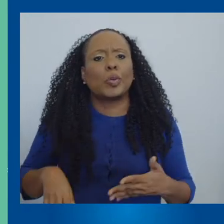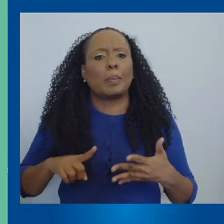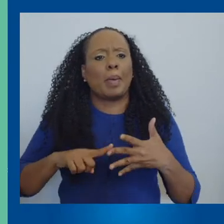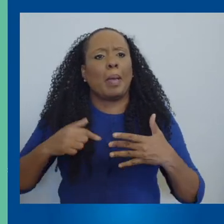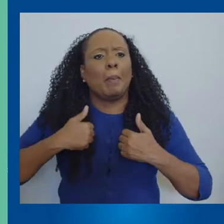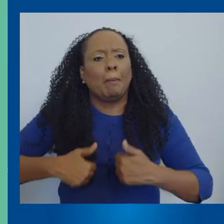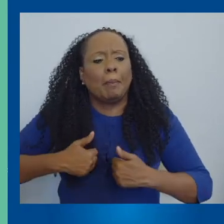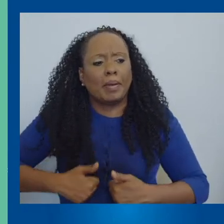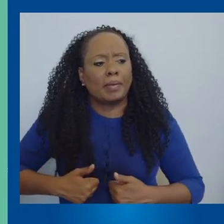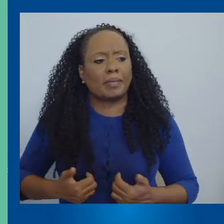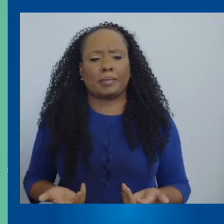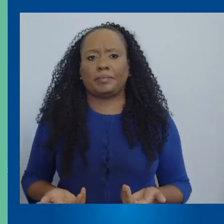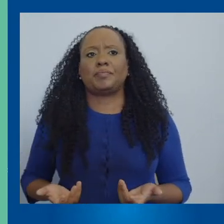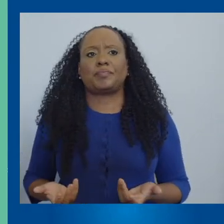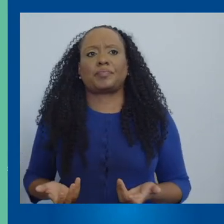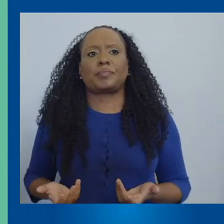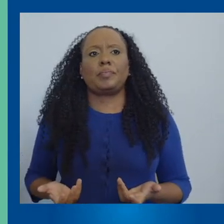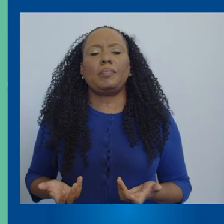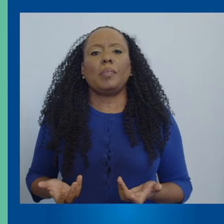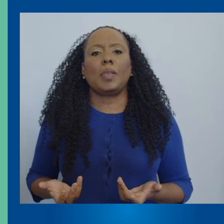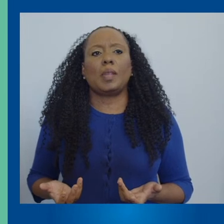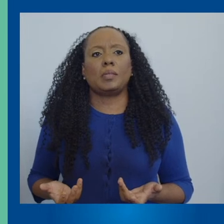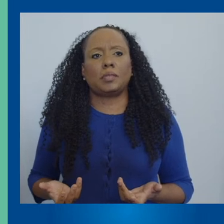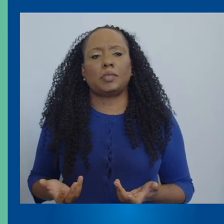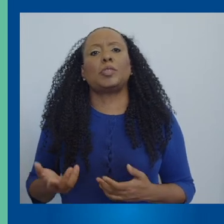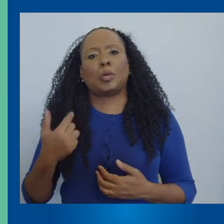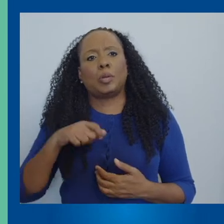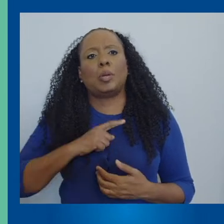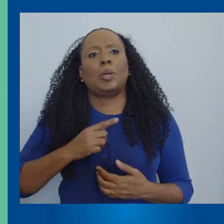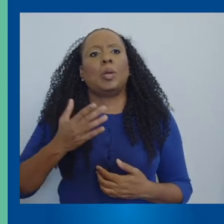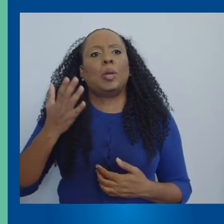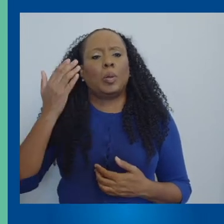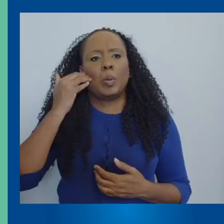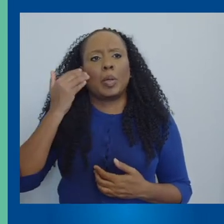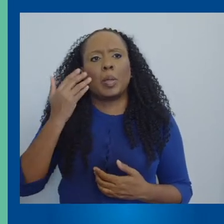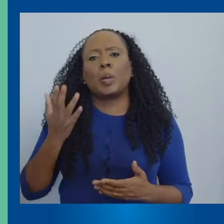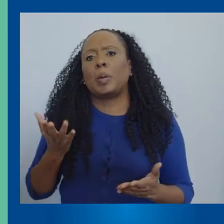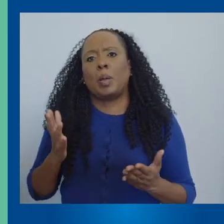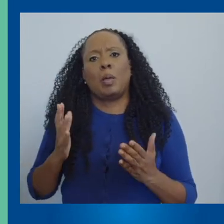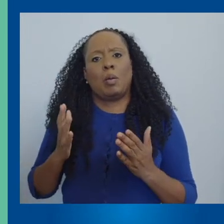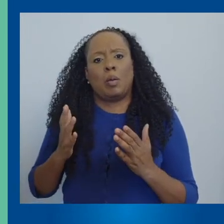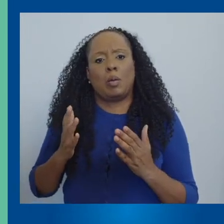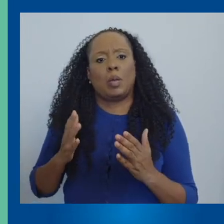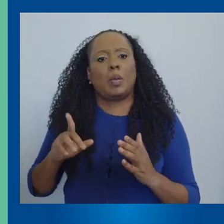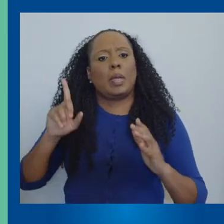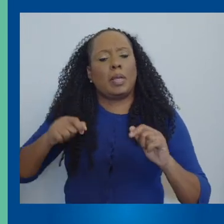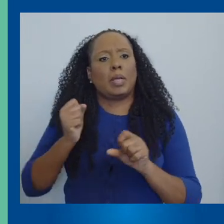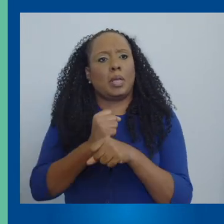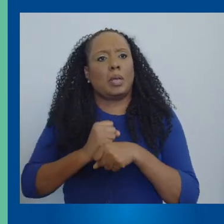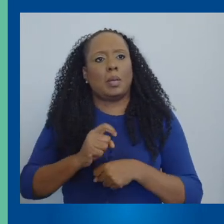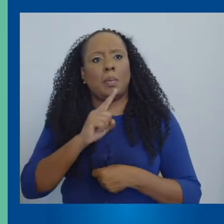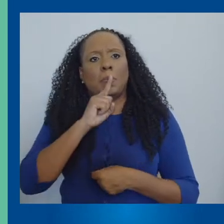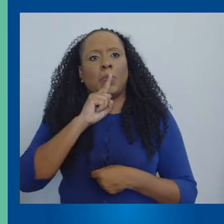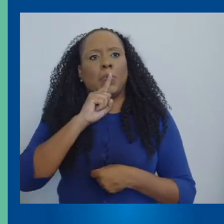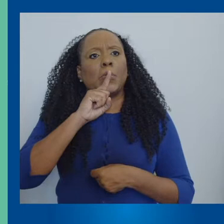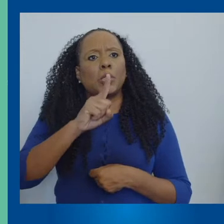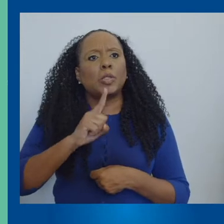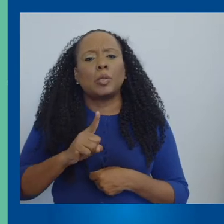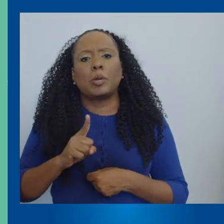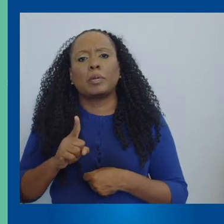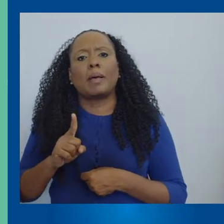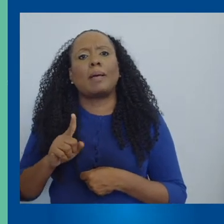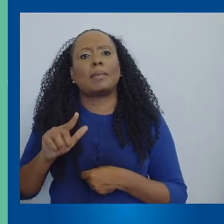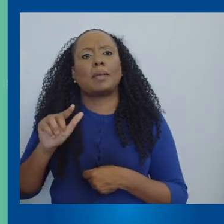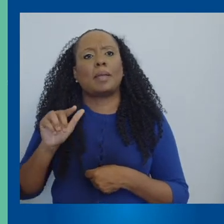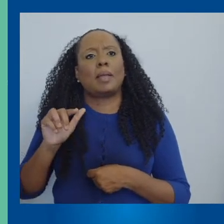potential exposure routes for spreading antimicrobial resistance. And with this in mind, we need to remember